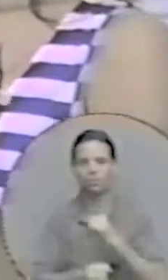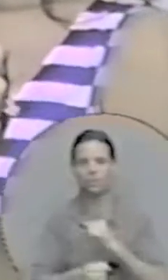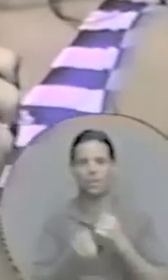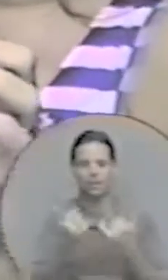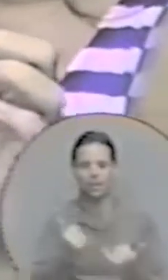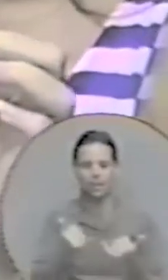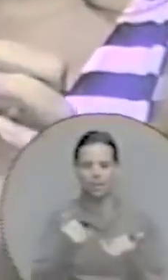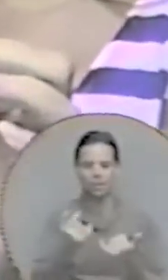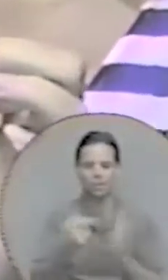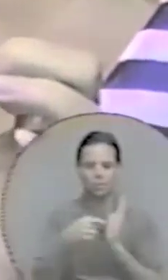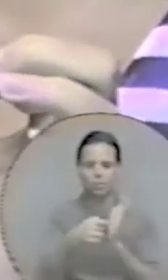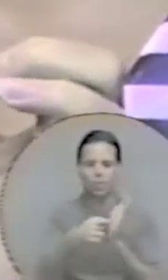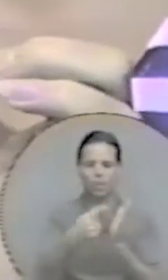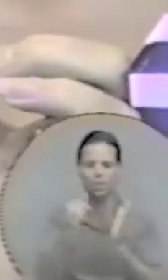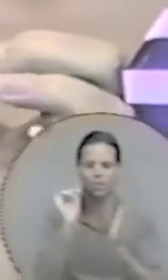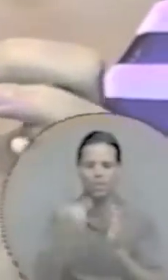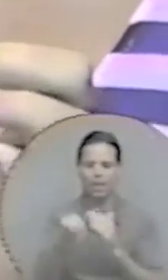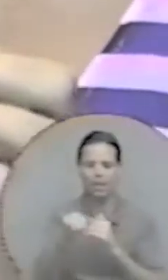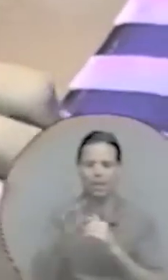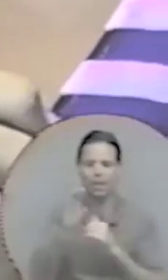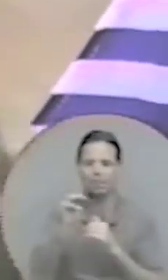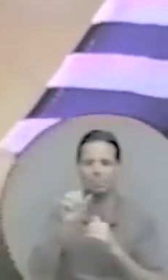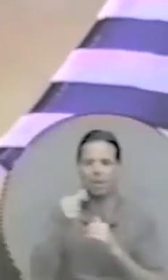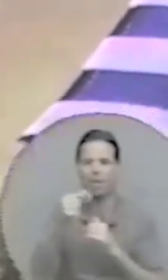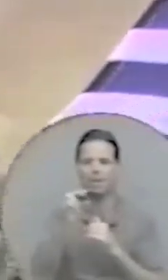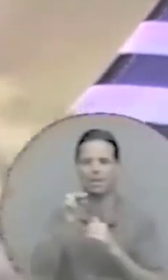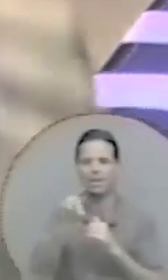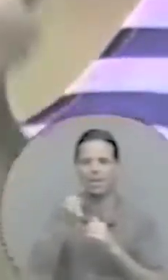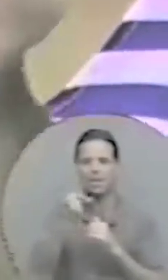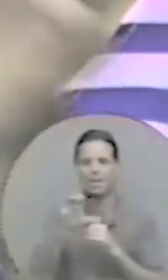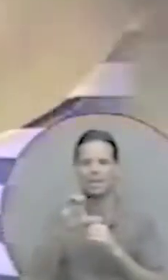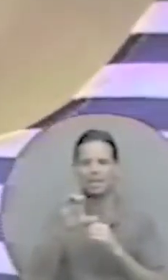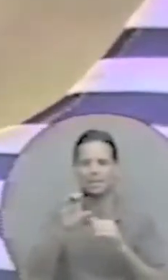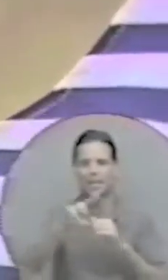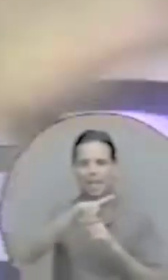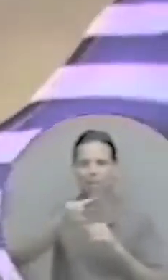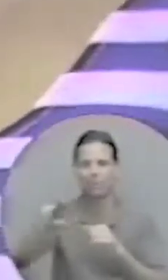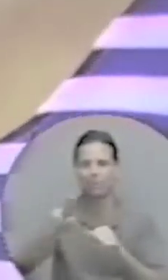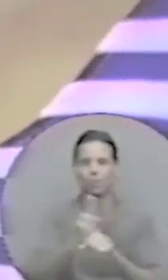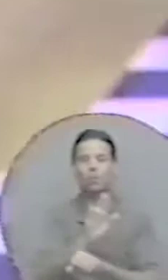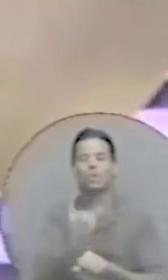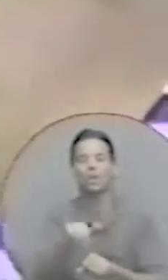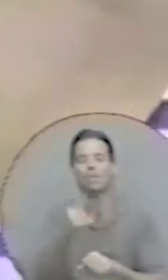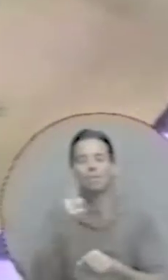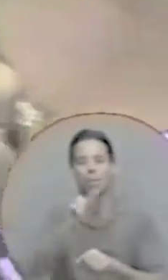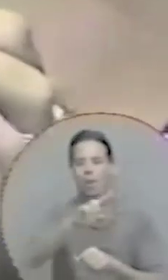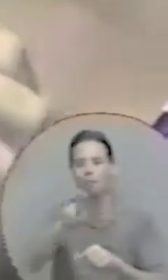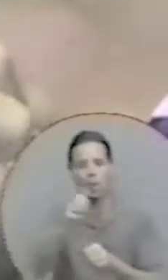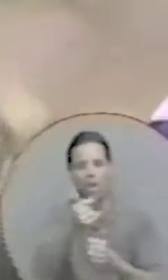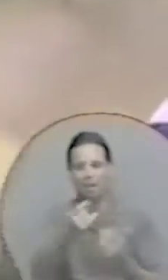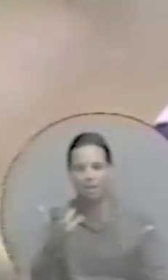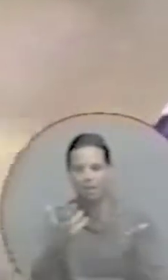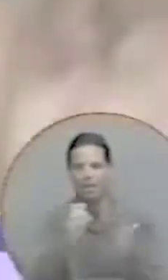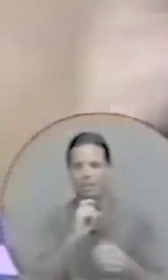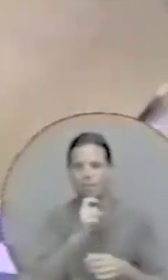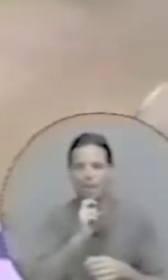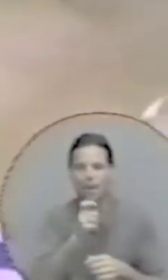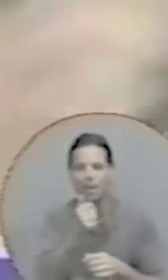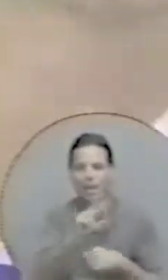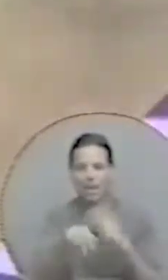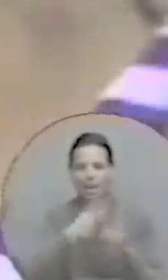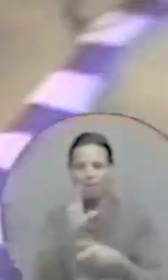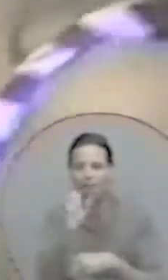now holding up the magnetic tape that you also make. Right, and this is for labeling anything that's metal. Any kinds